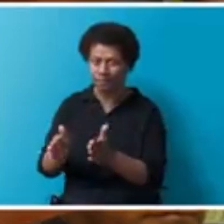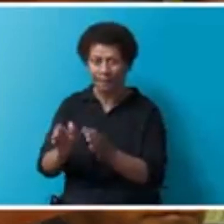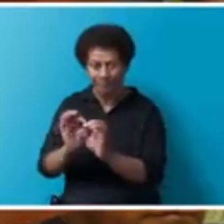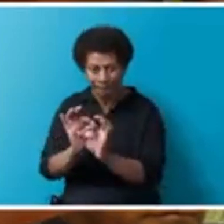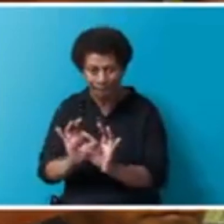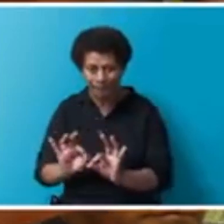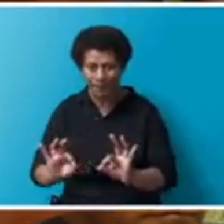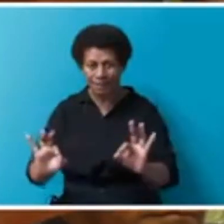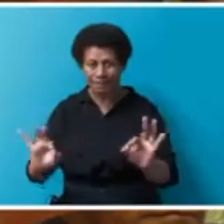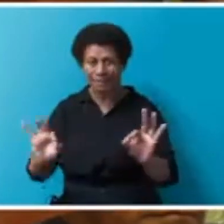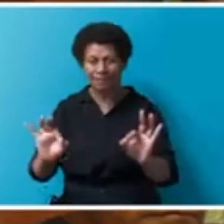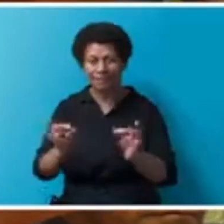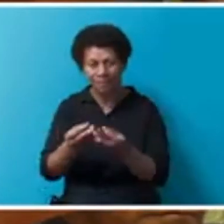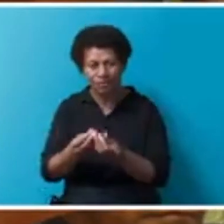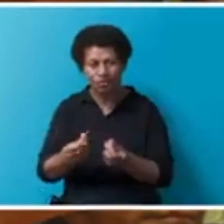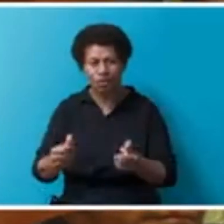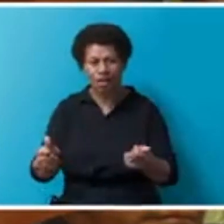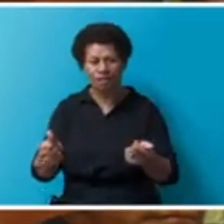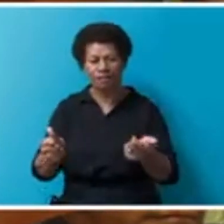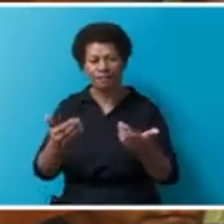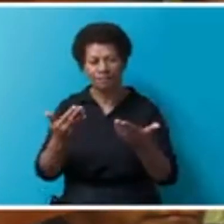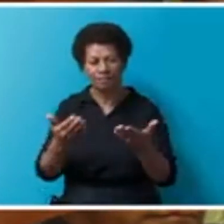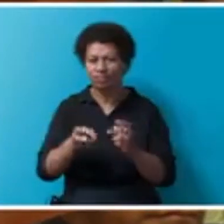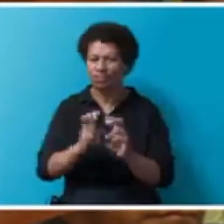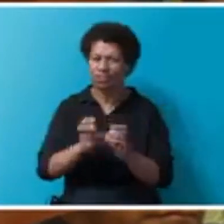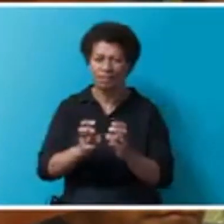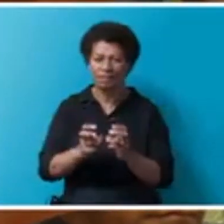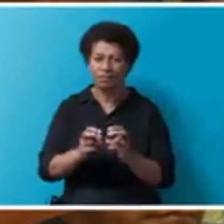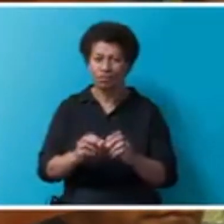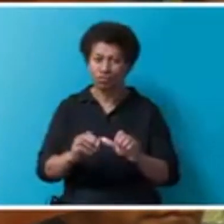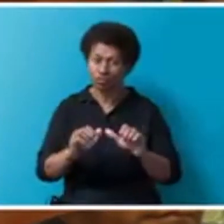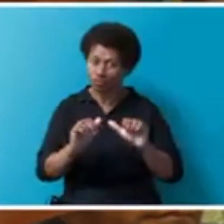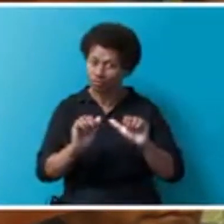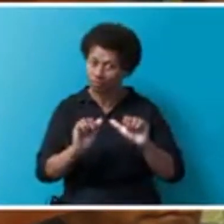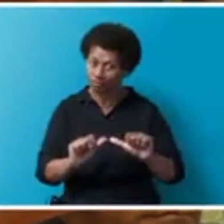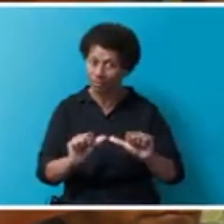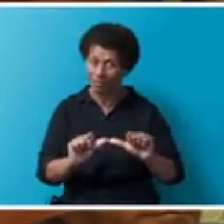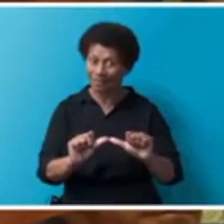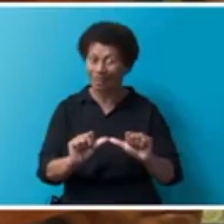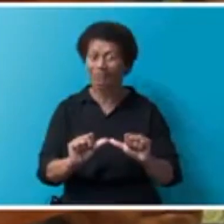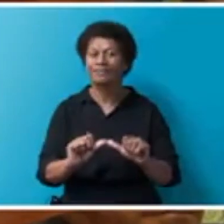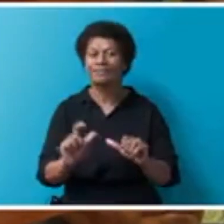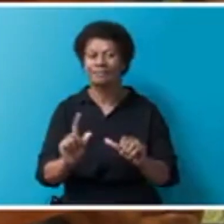employment dispute resolution favoring prevention over adjudication.